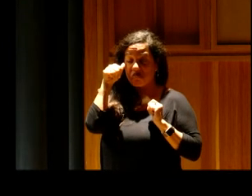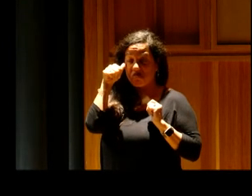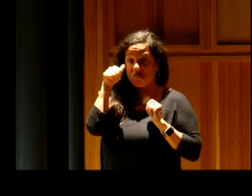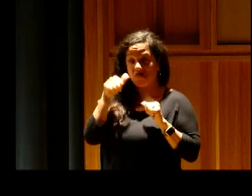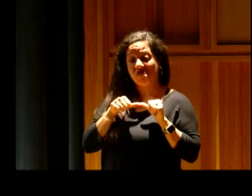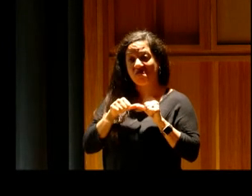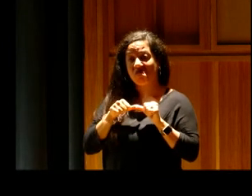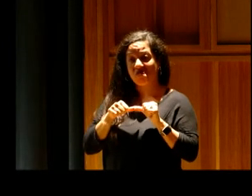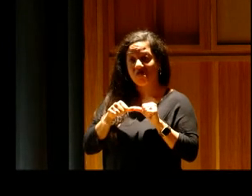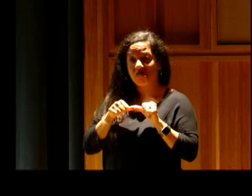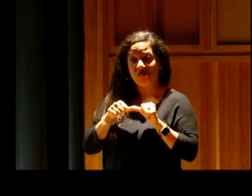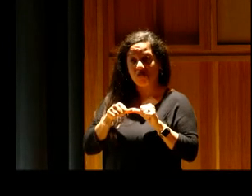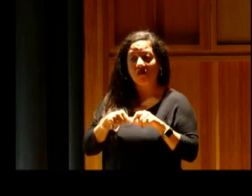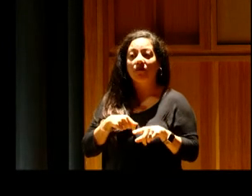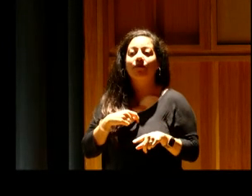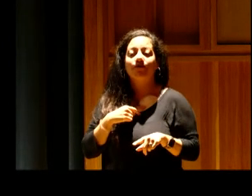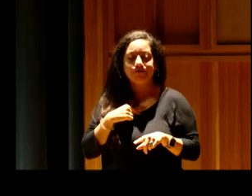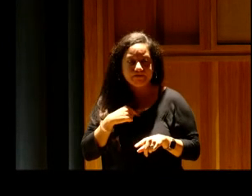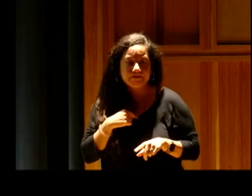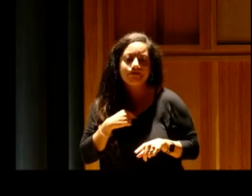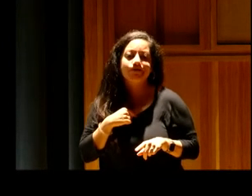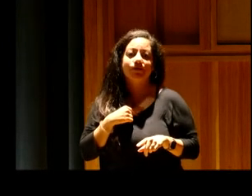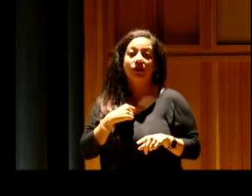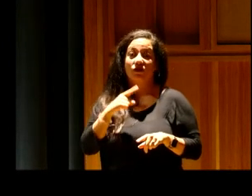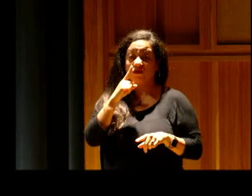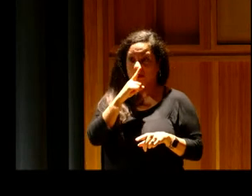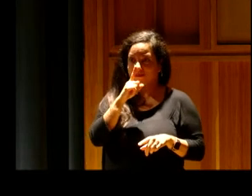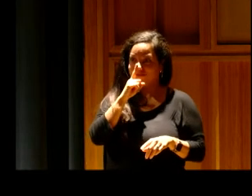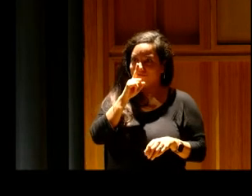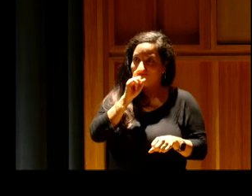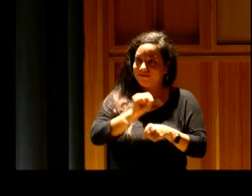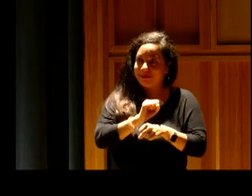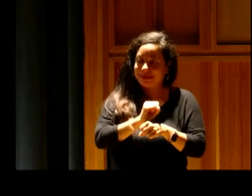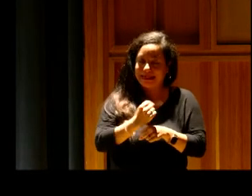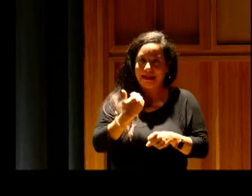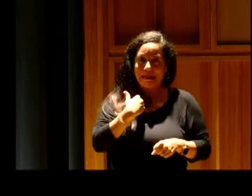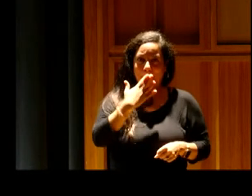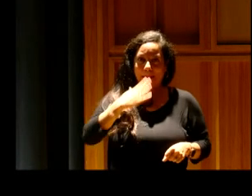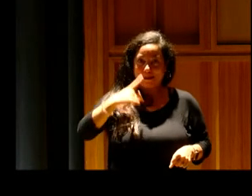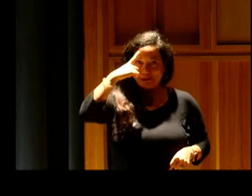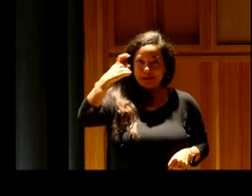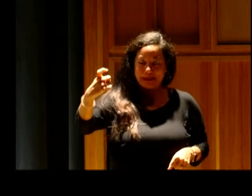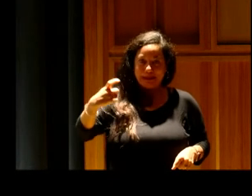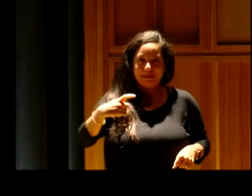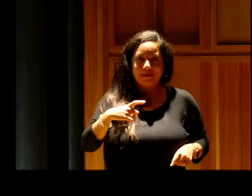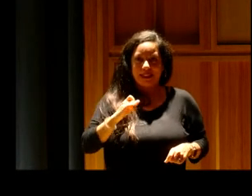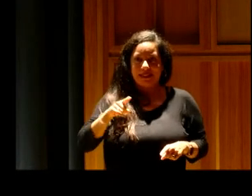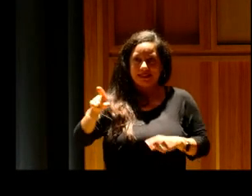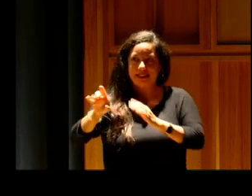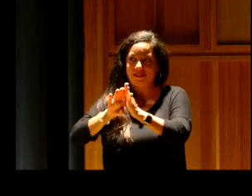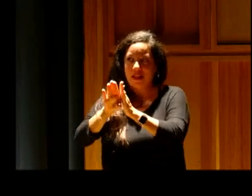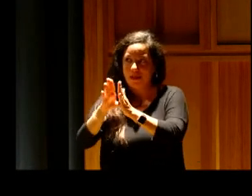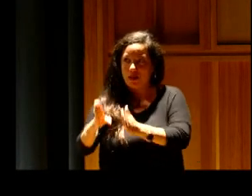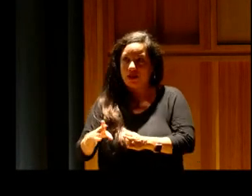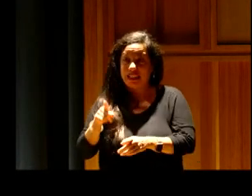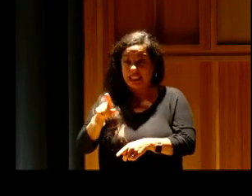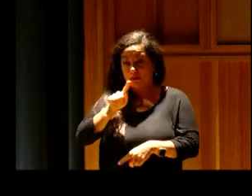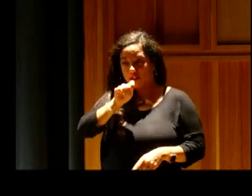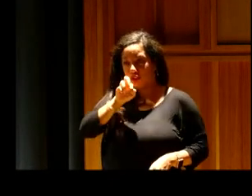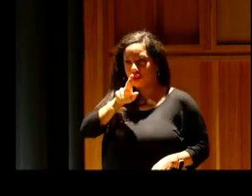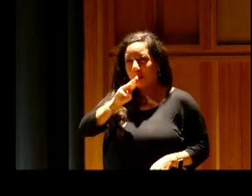back. And I literally had nightmares as a young attorney that the developer was the